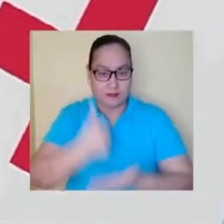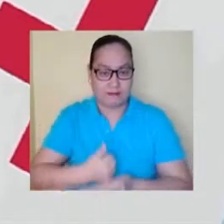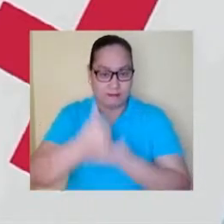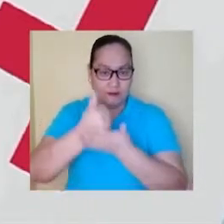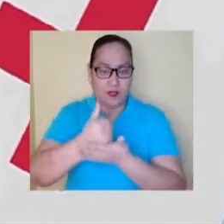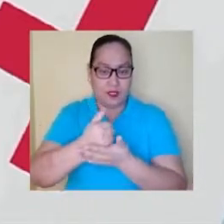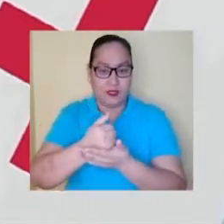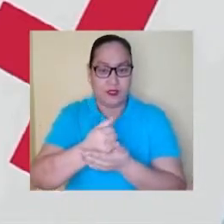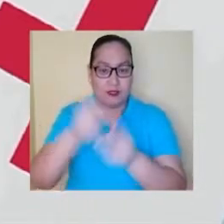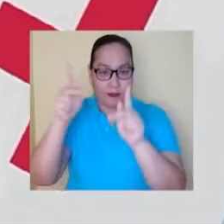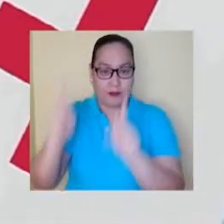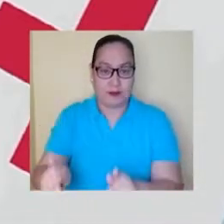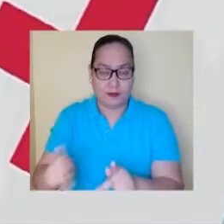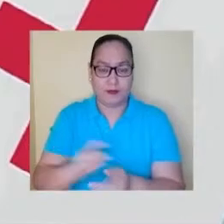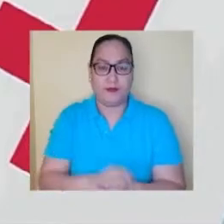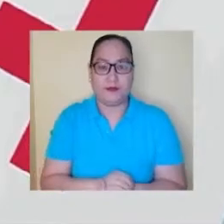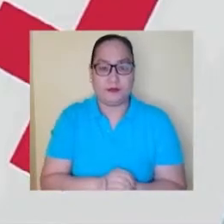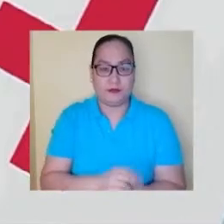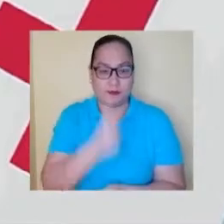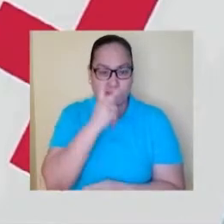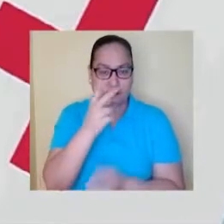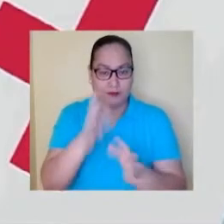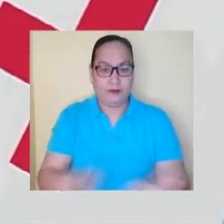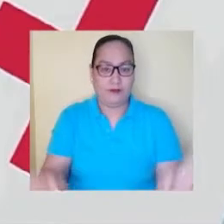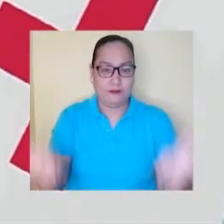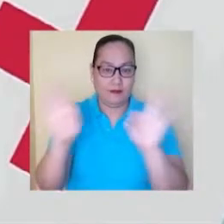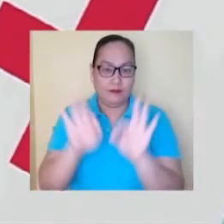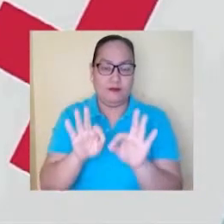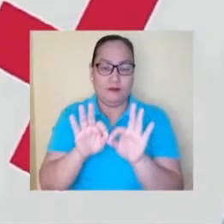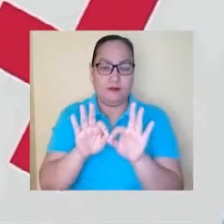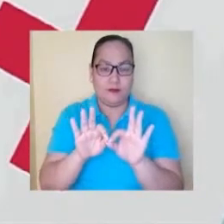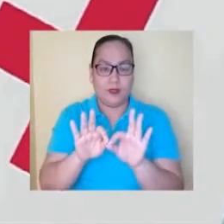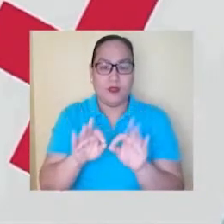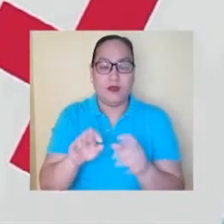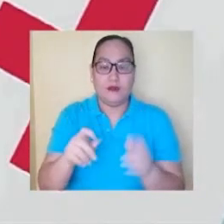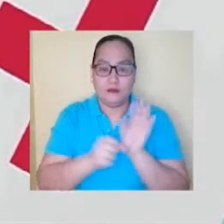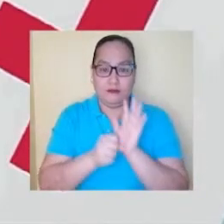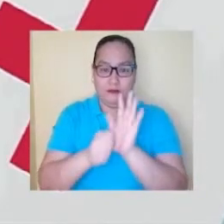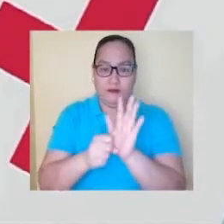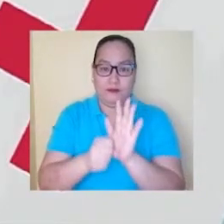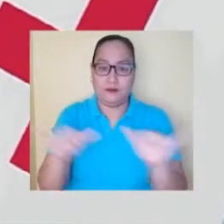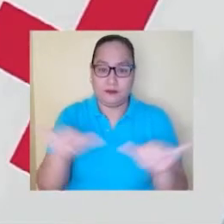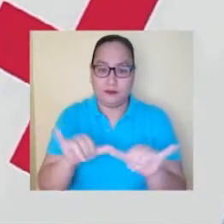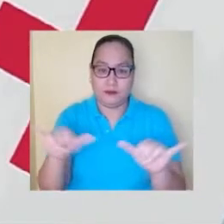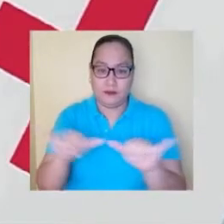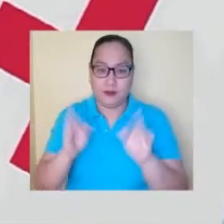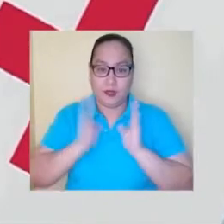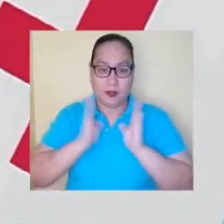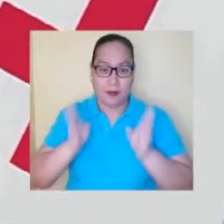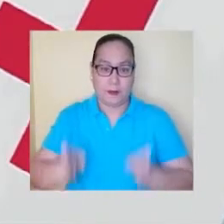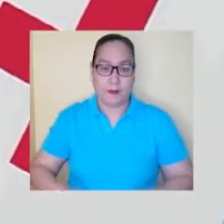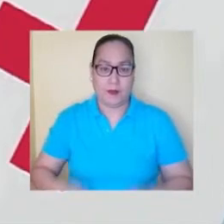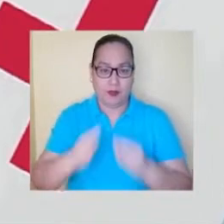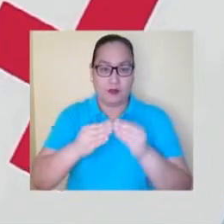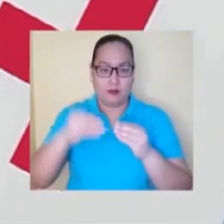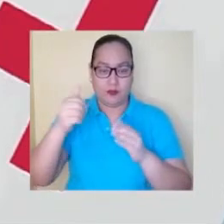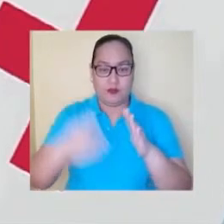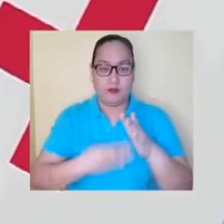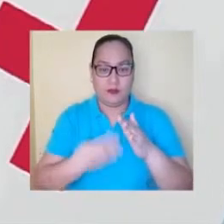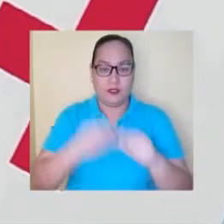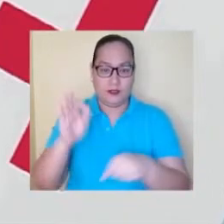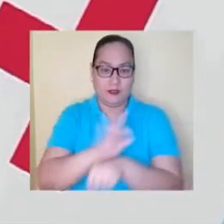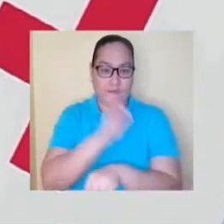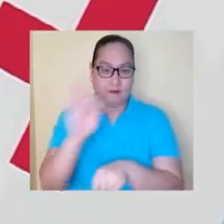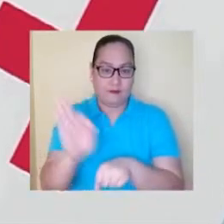victim. Checking for vital signs. Vital signs are measurements of the body's most basic